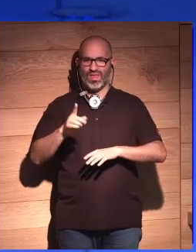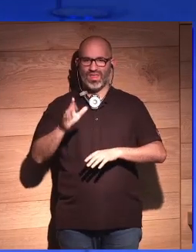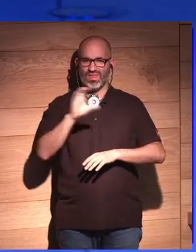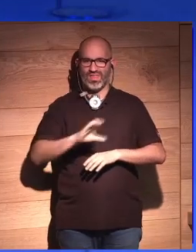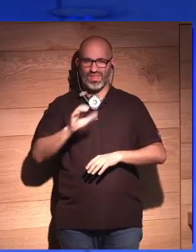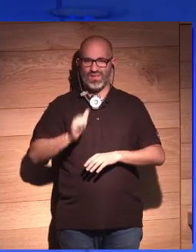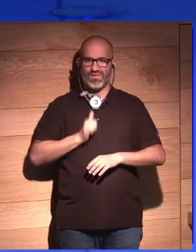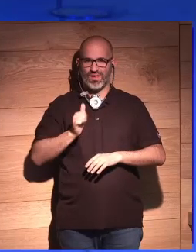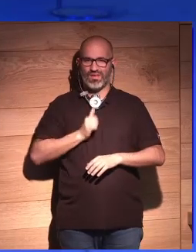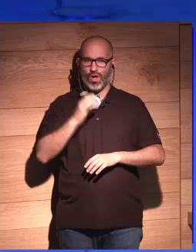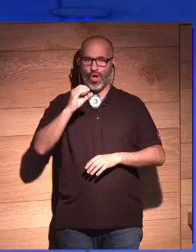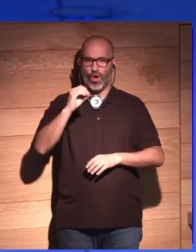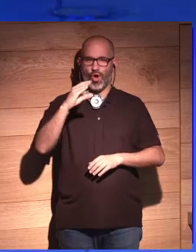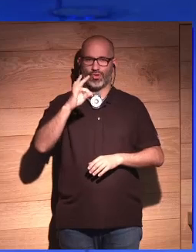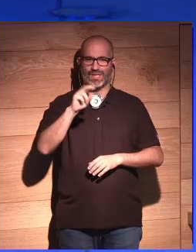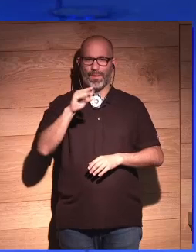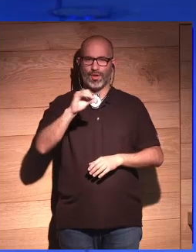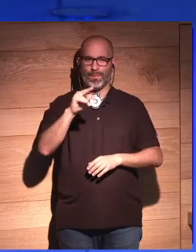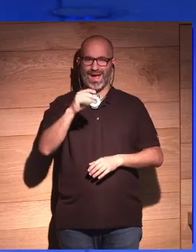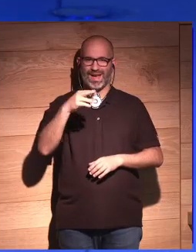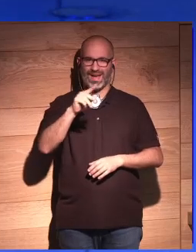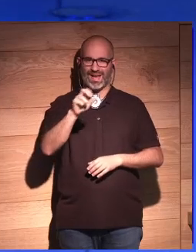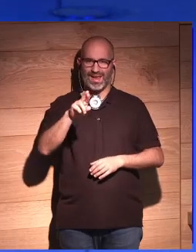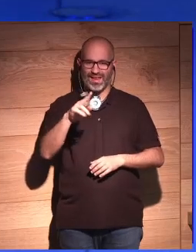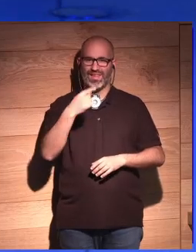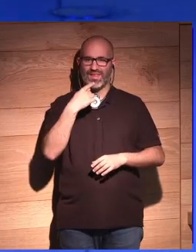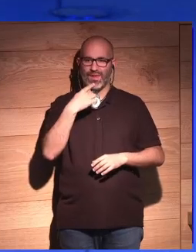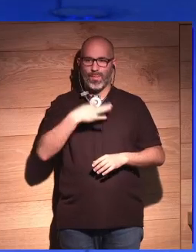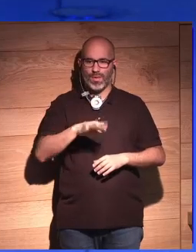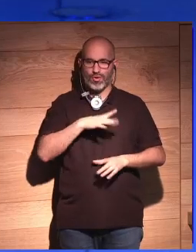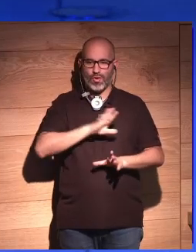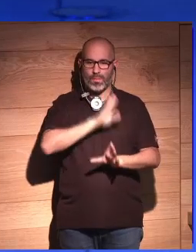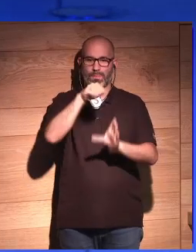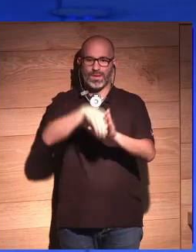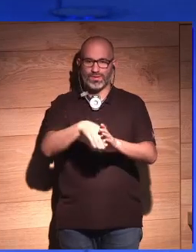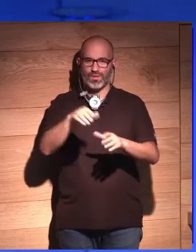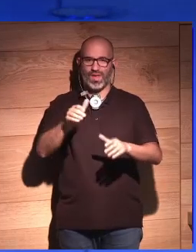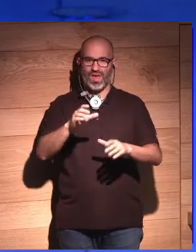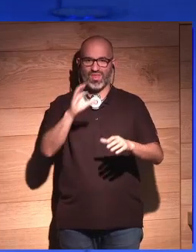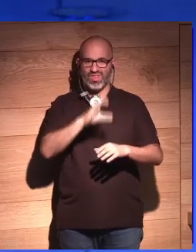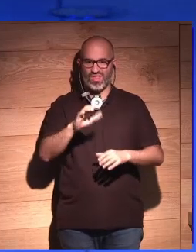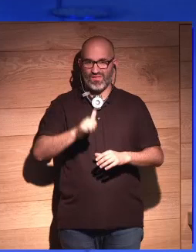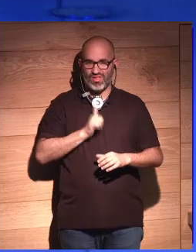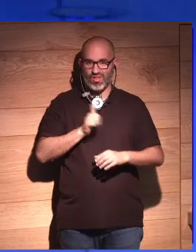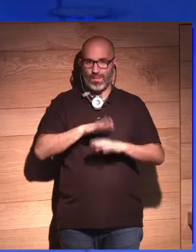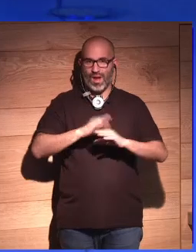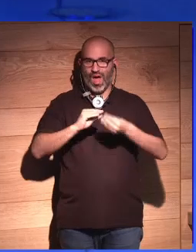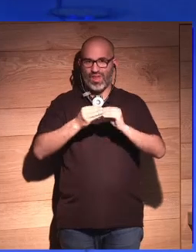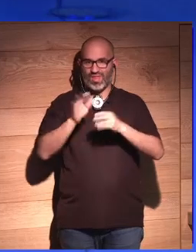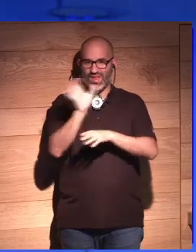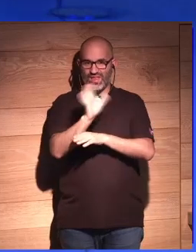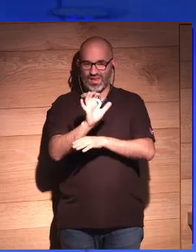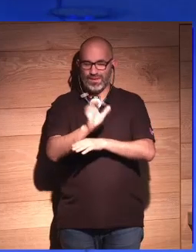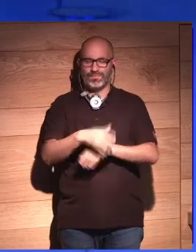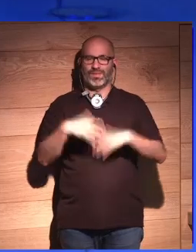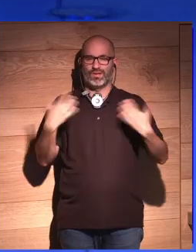So in 2006, I convinced the powers that be to give us a dusty a venue that was run by sponsorship